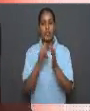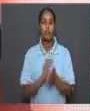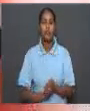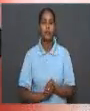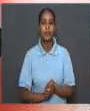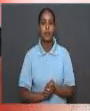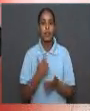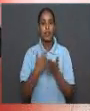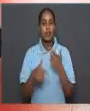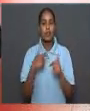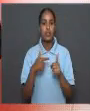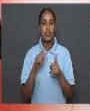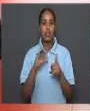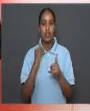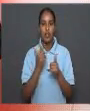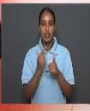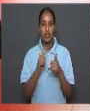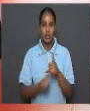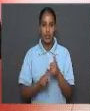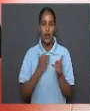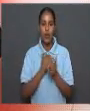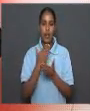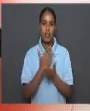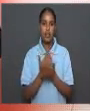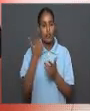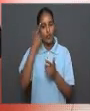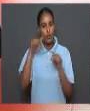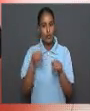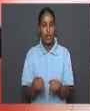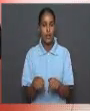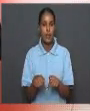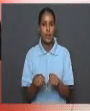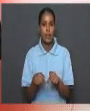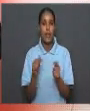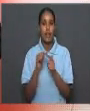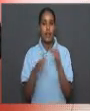it. This brings us to the end of our lesson for